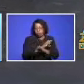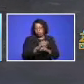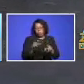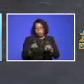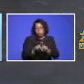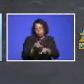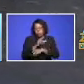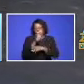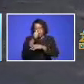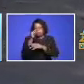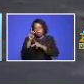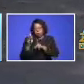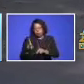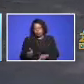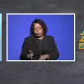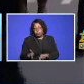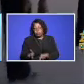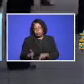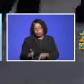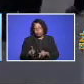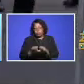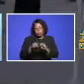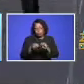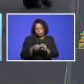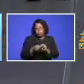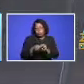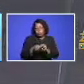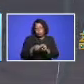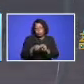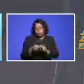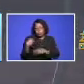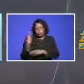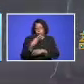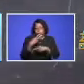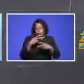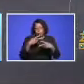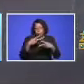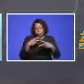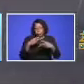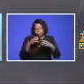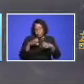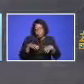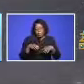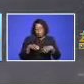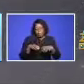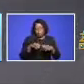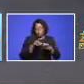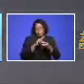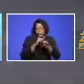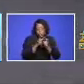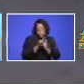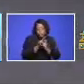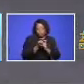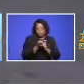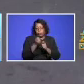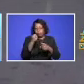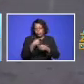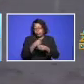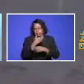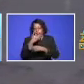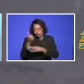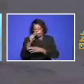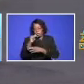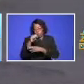as other personnel, so that we can fine-tune our efforts for this upcoming